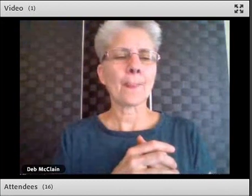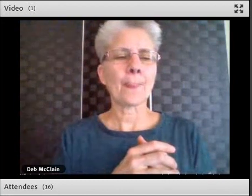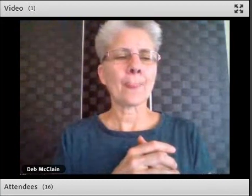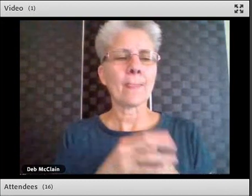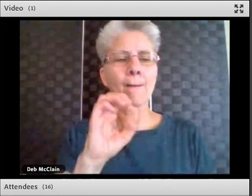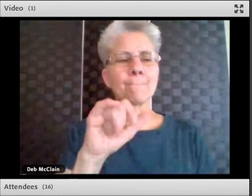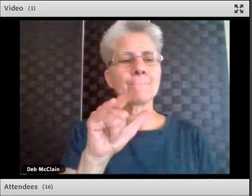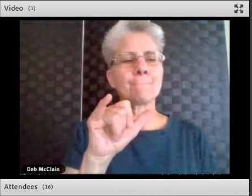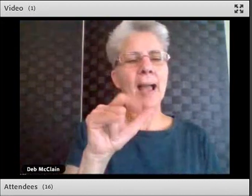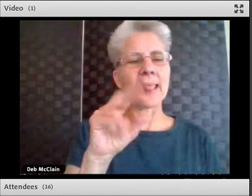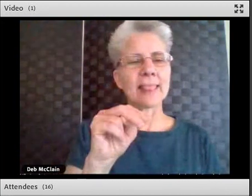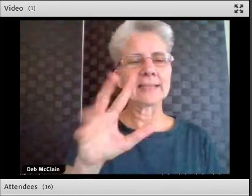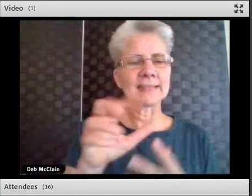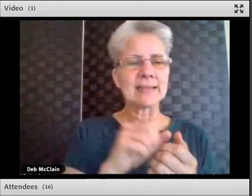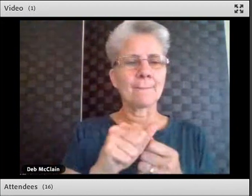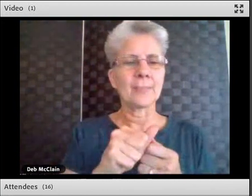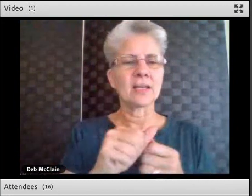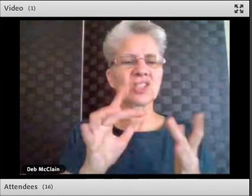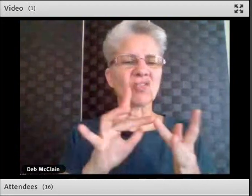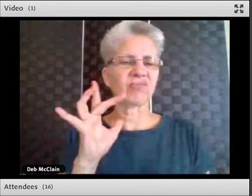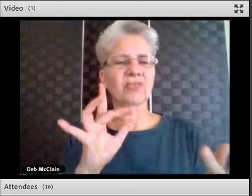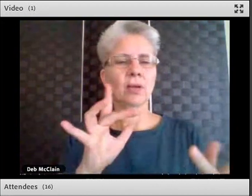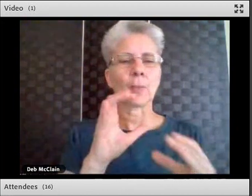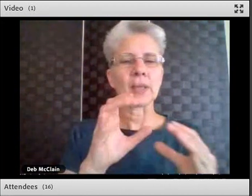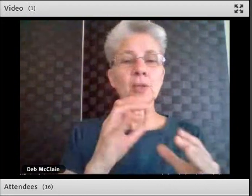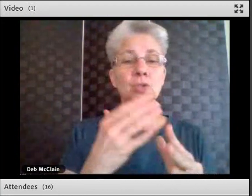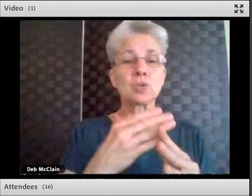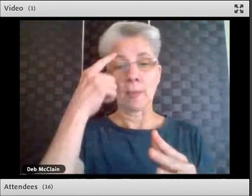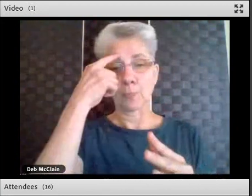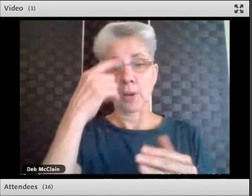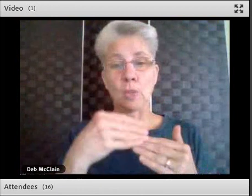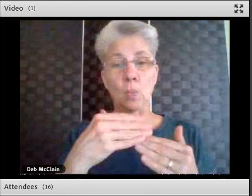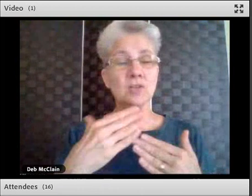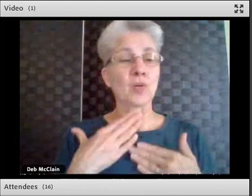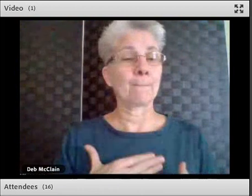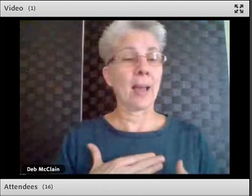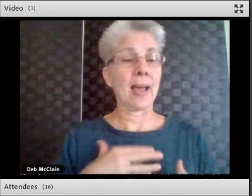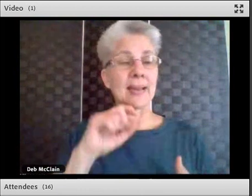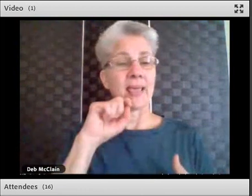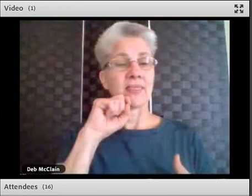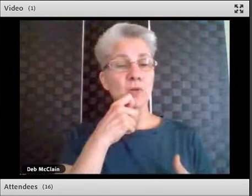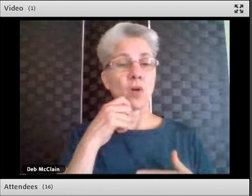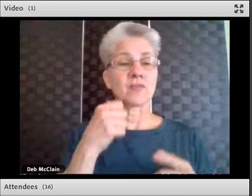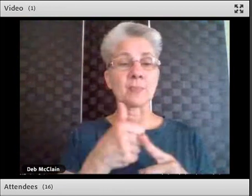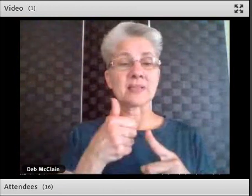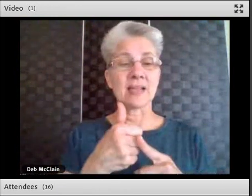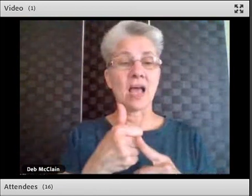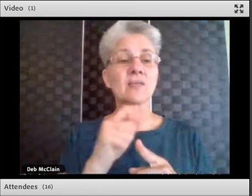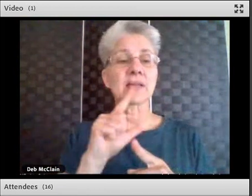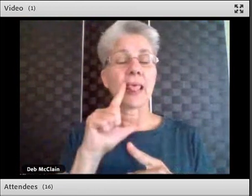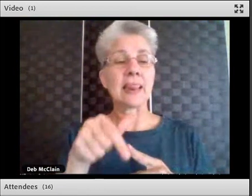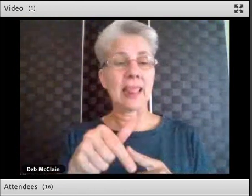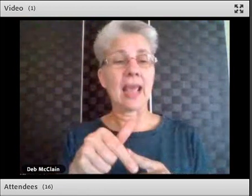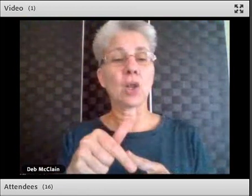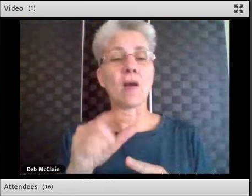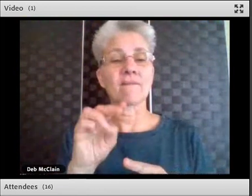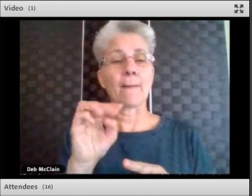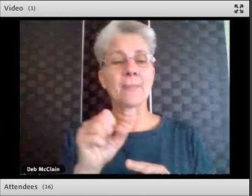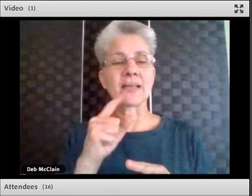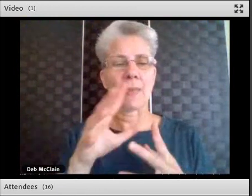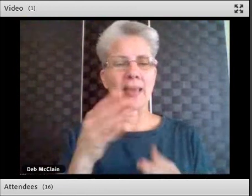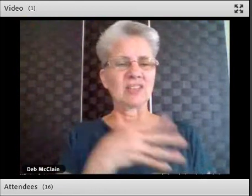Myelin damage disrupts communication between your brain and the rest of your body, and the nerves themselves in the later stages of MS